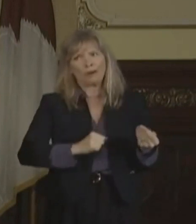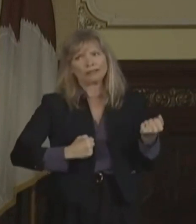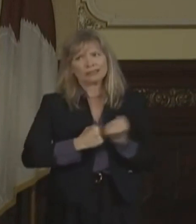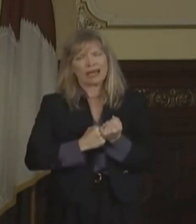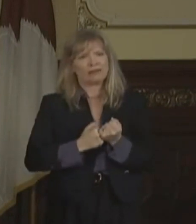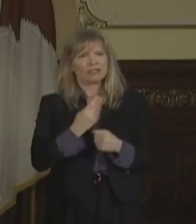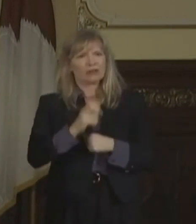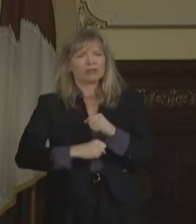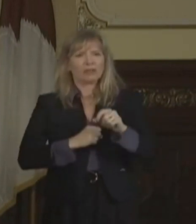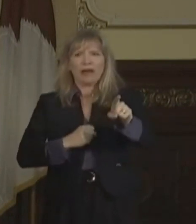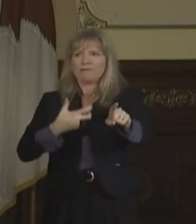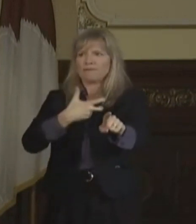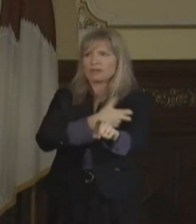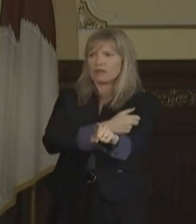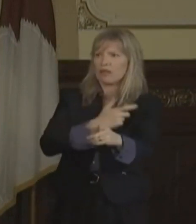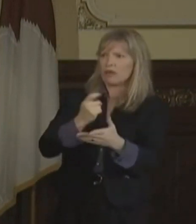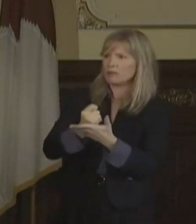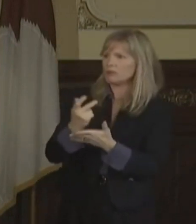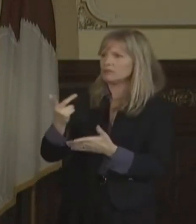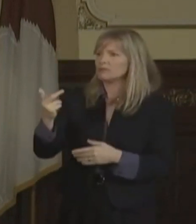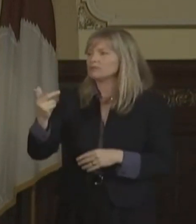already. Vaccines, therapeutics, Bruce.